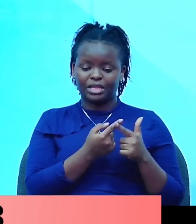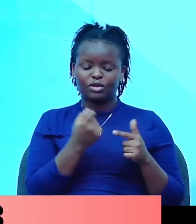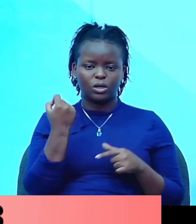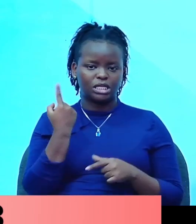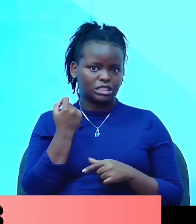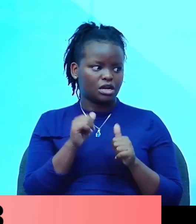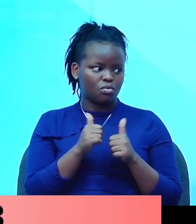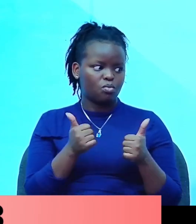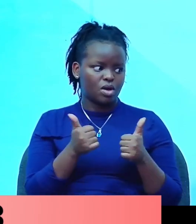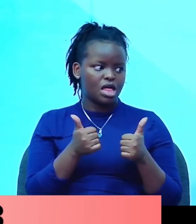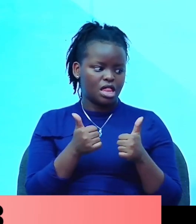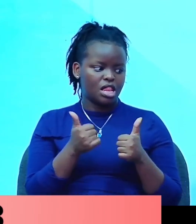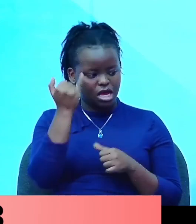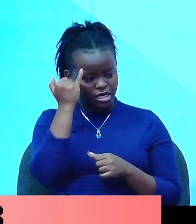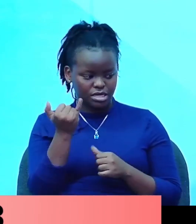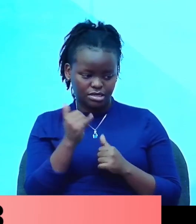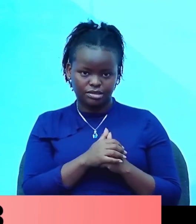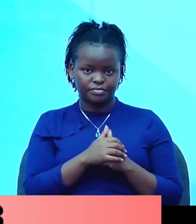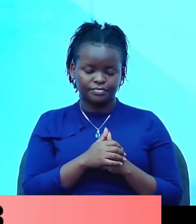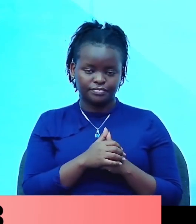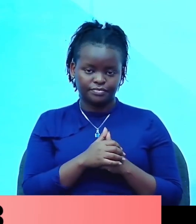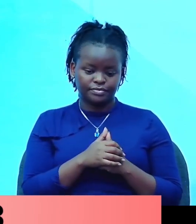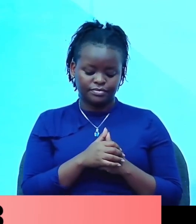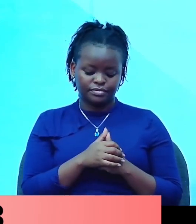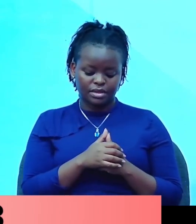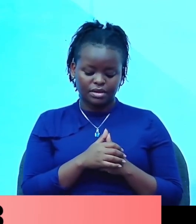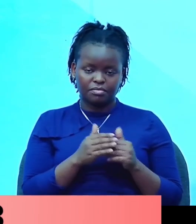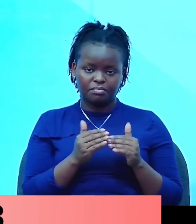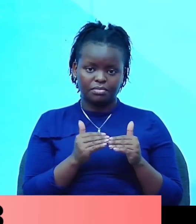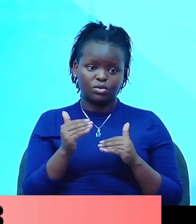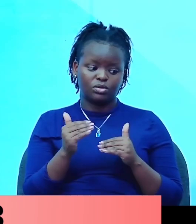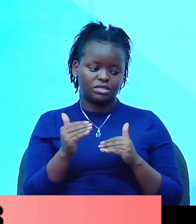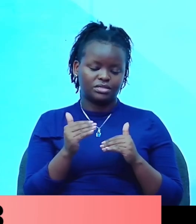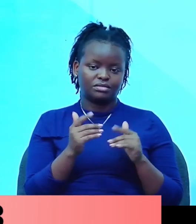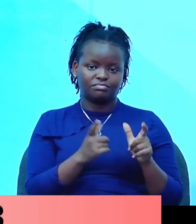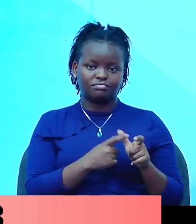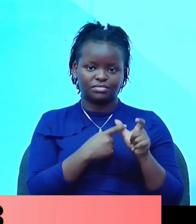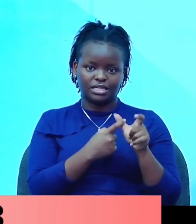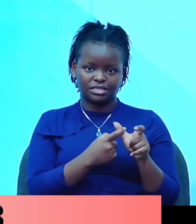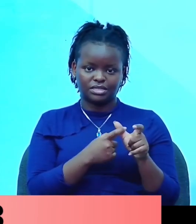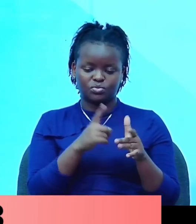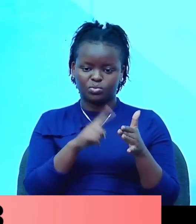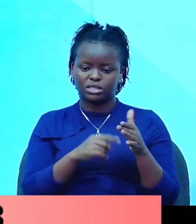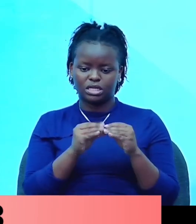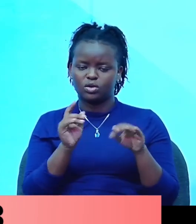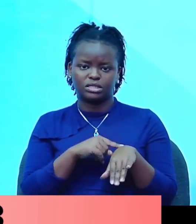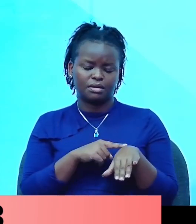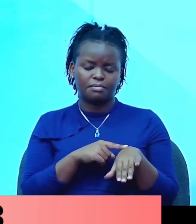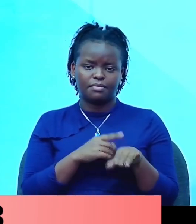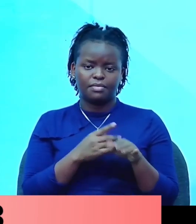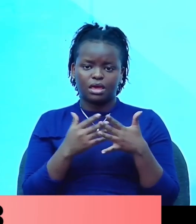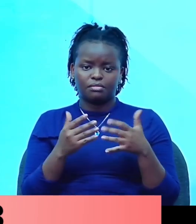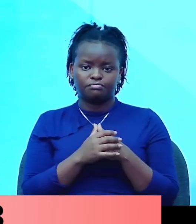the whole idea. Yes. Right. Now, beyond the prizes, of course, what are the long term impact? We've talked about for example,